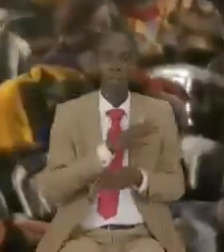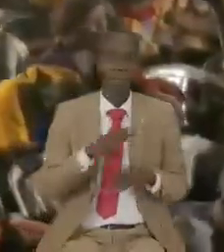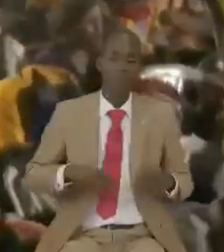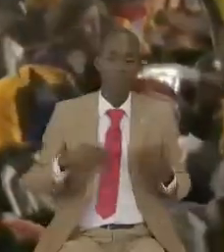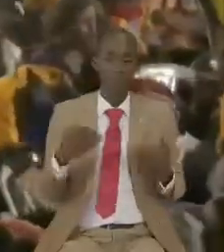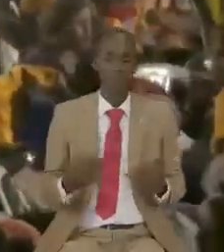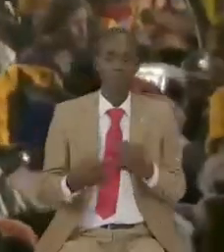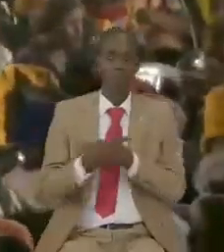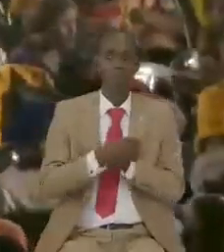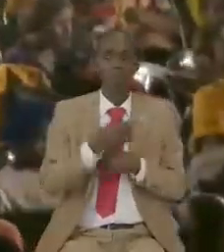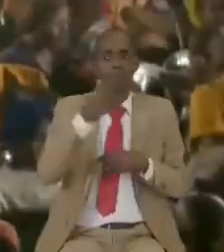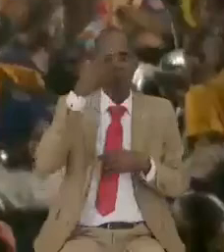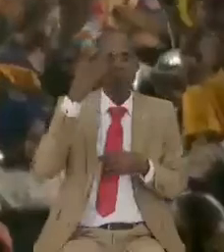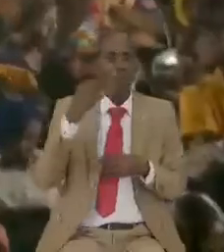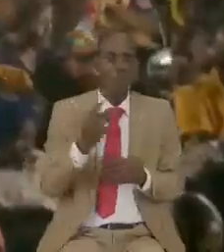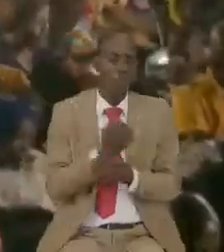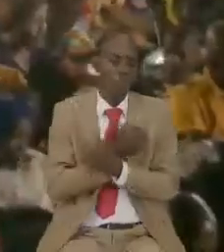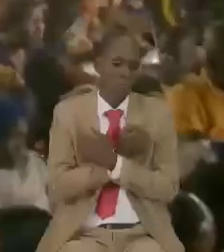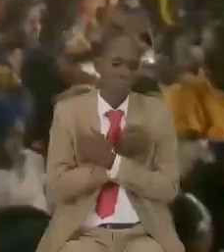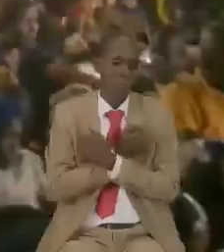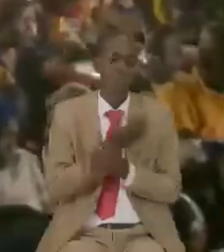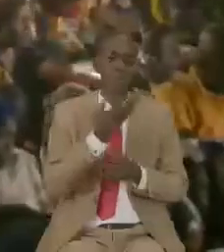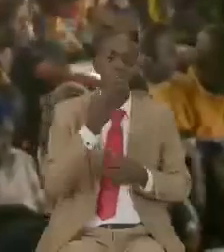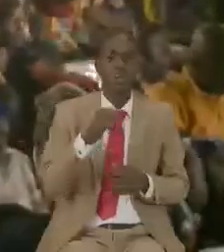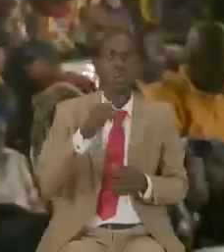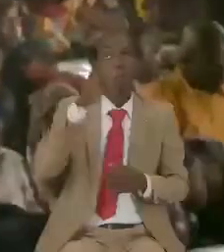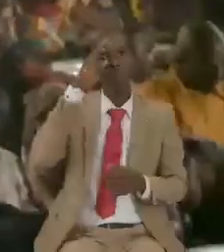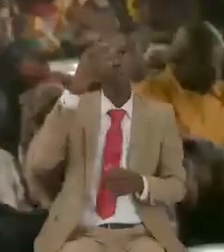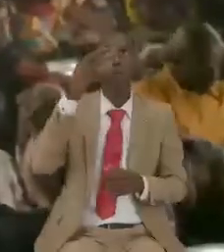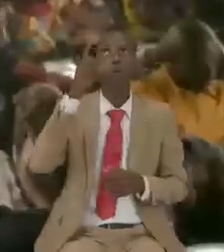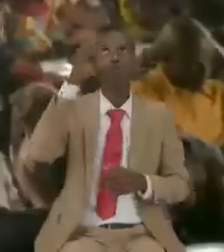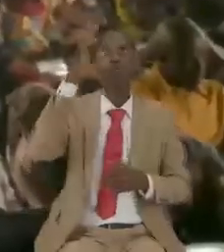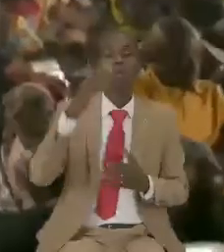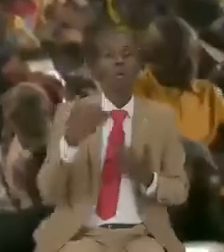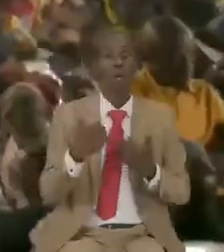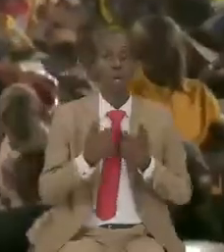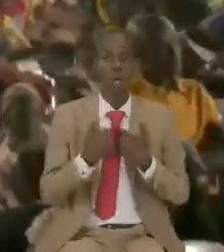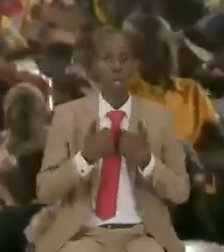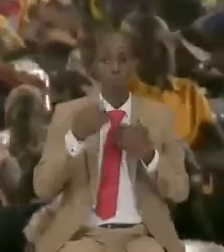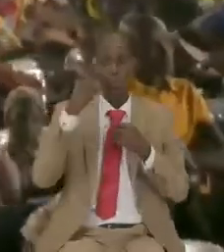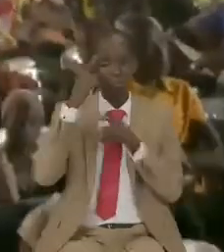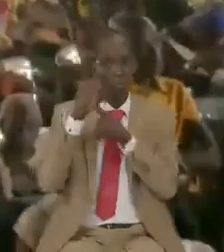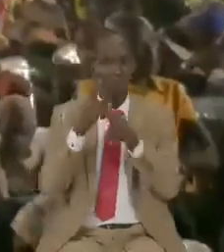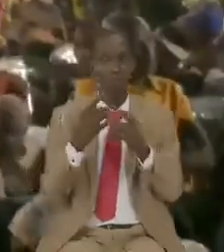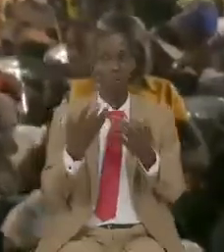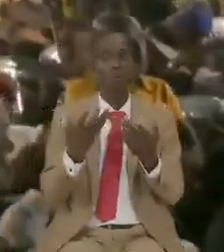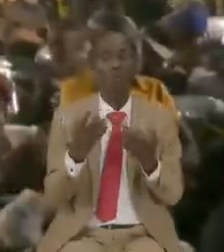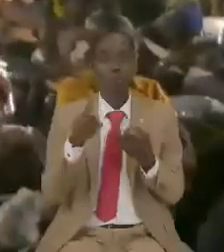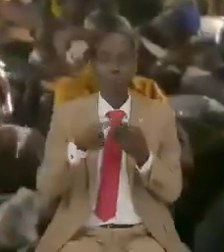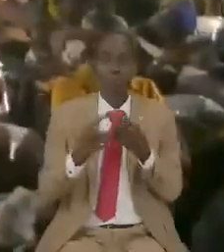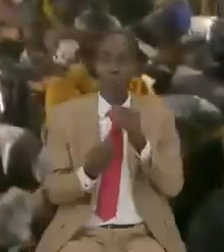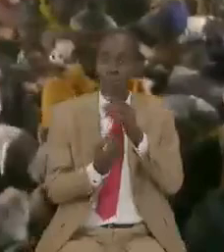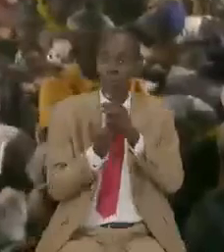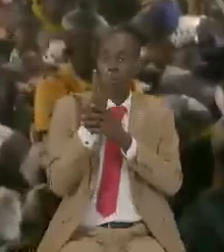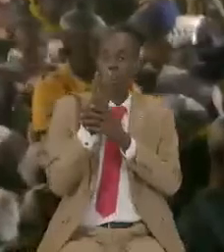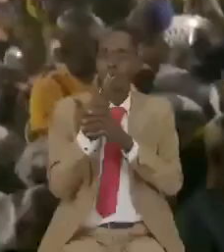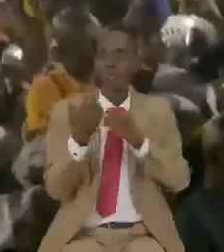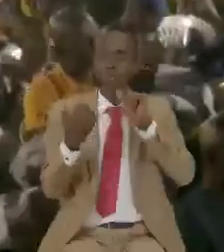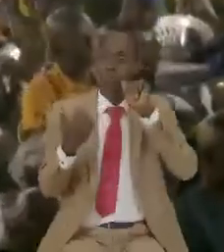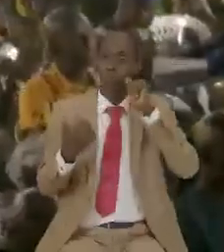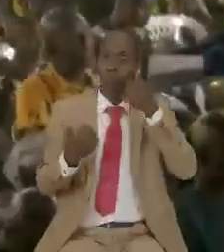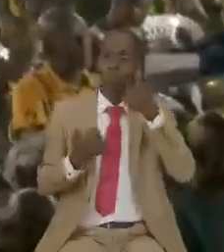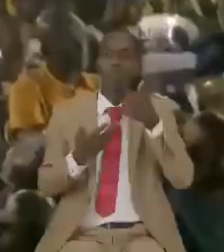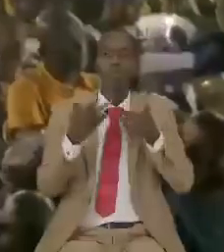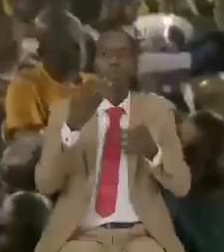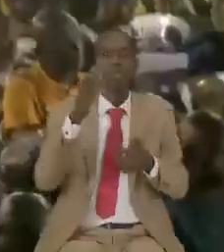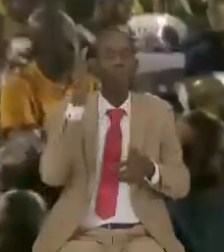because of the love the man of God had for you, and he wants you to grow, tomorrow there will be a lunch